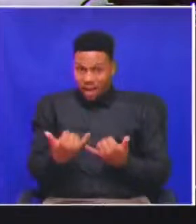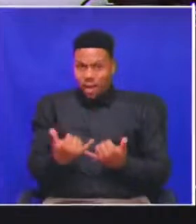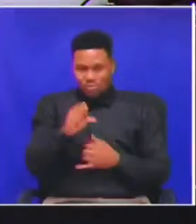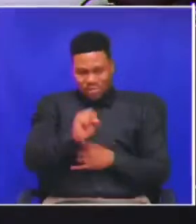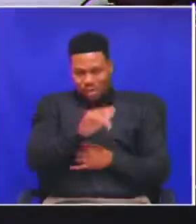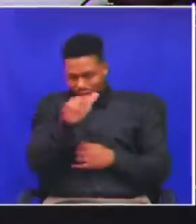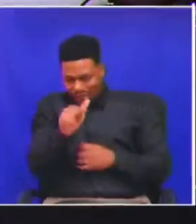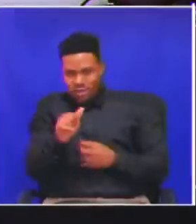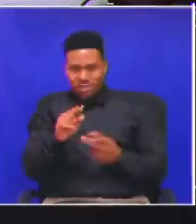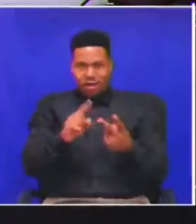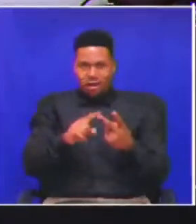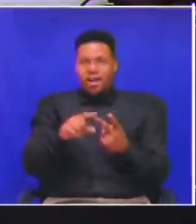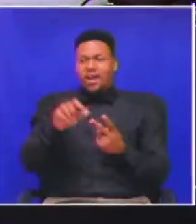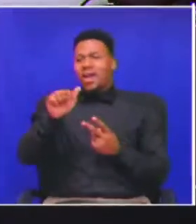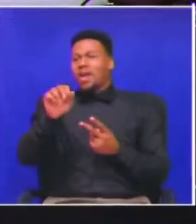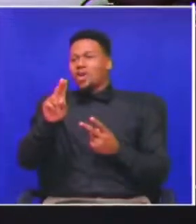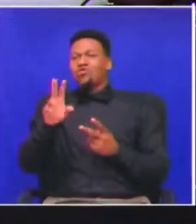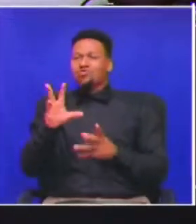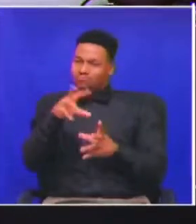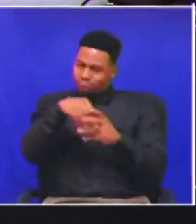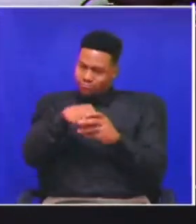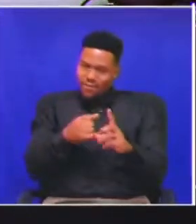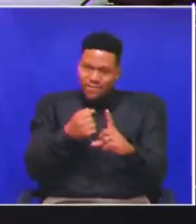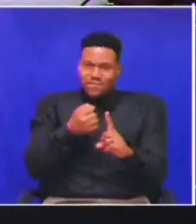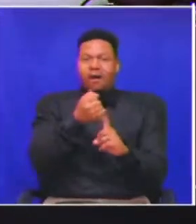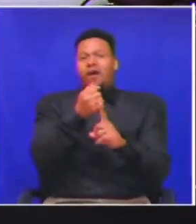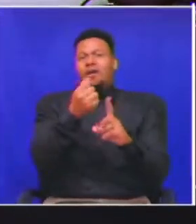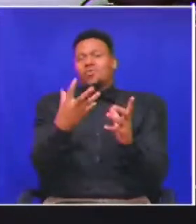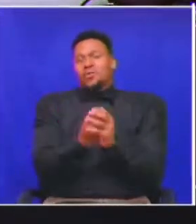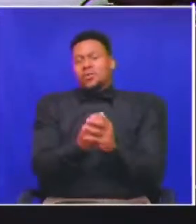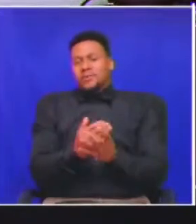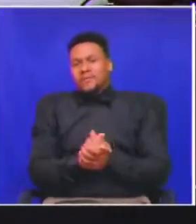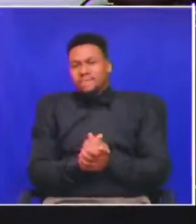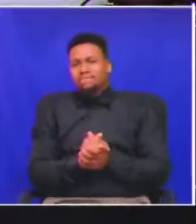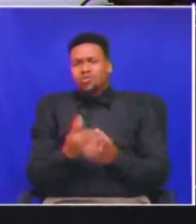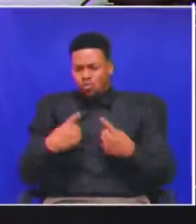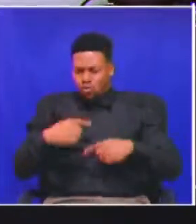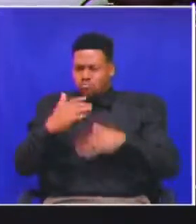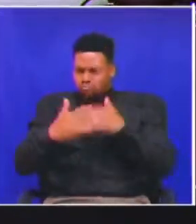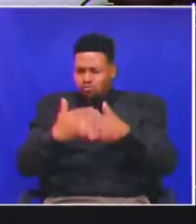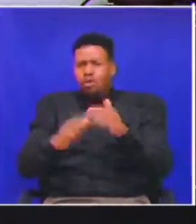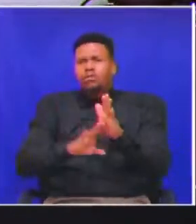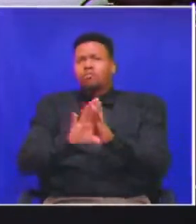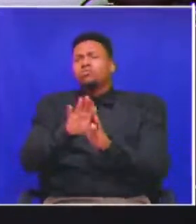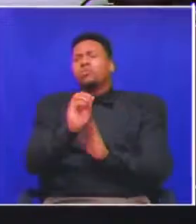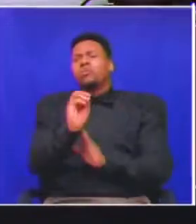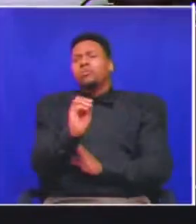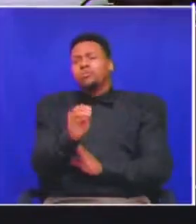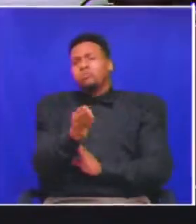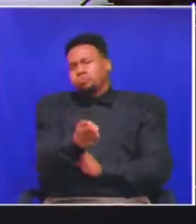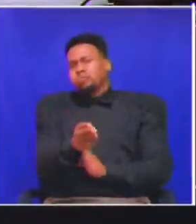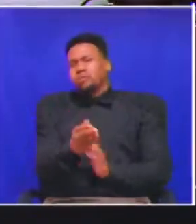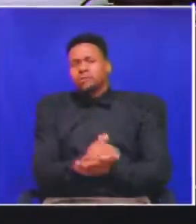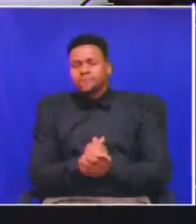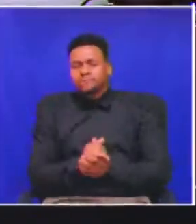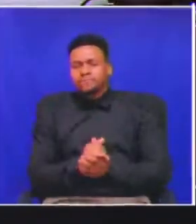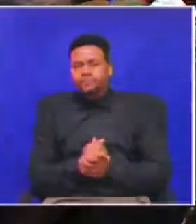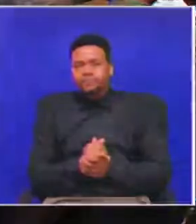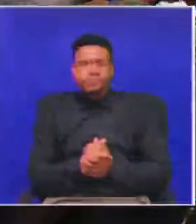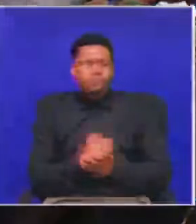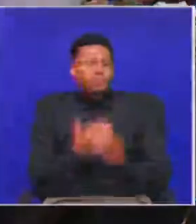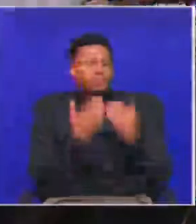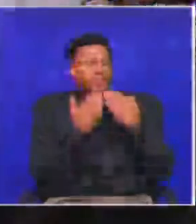AU itself that also articulates these matters. So we are making progress. Thank you, Mr.